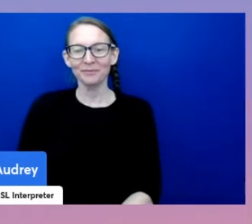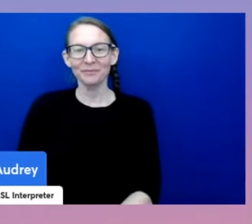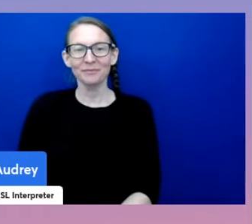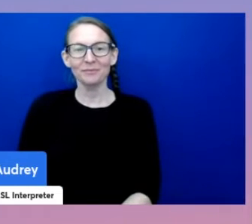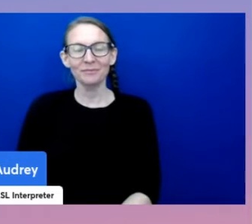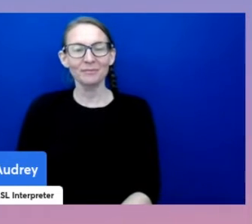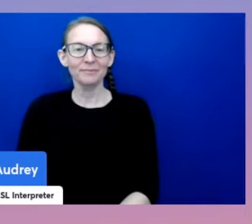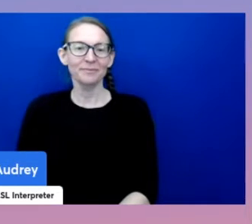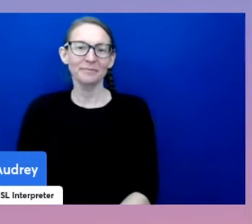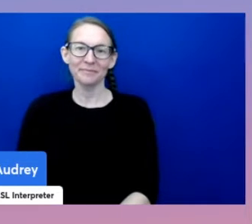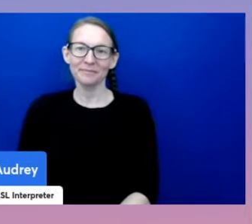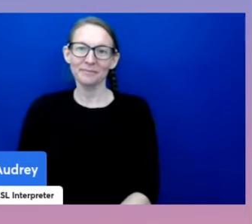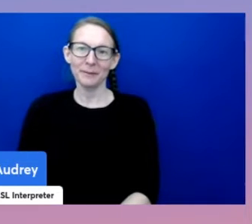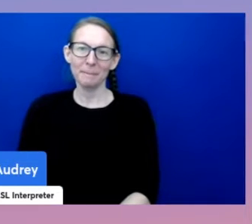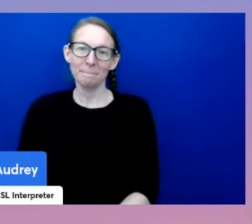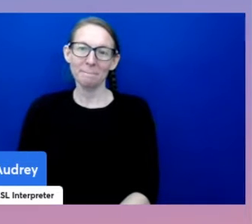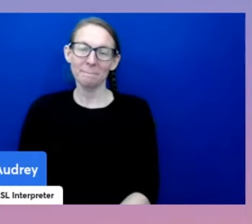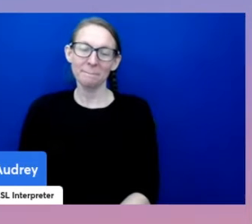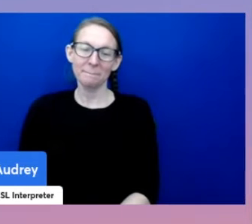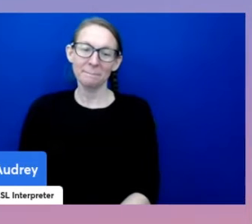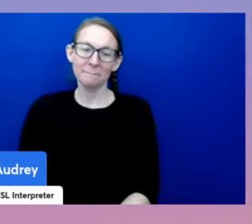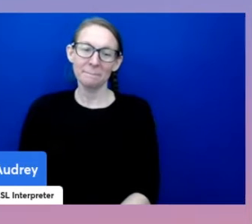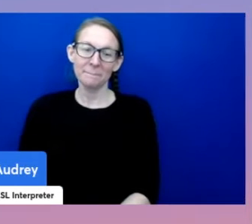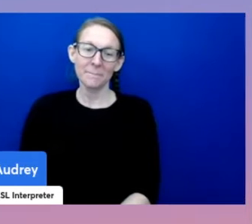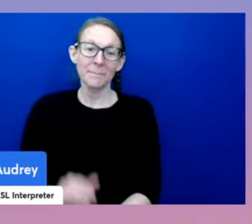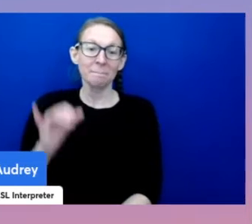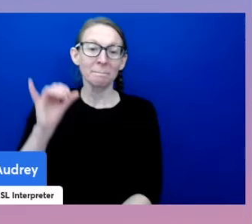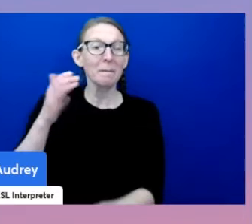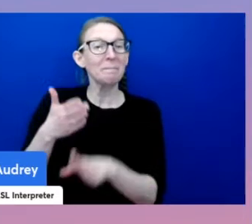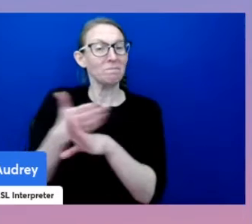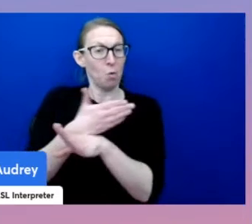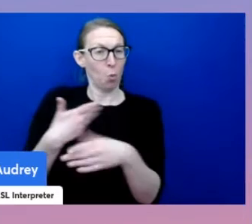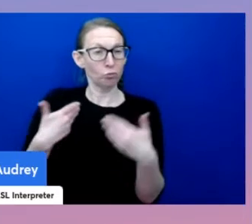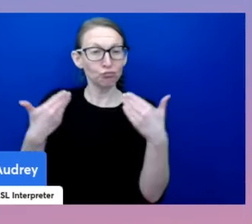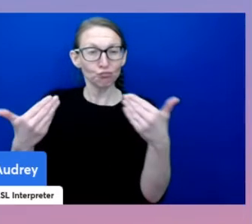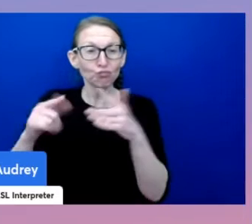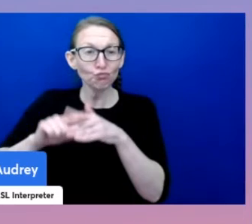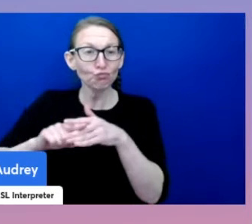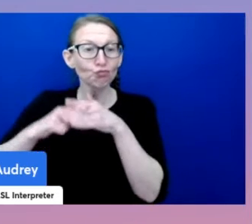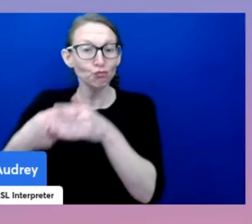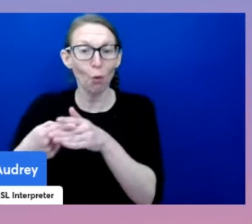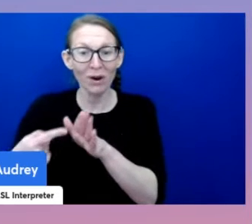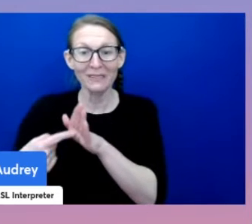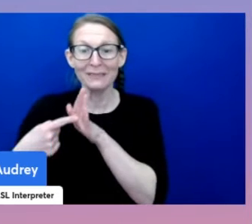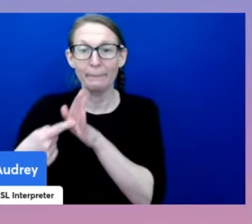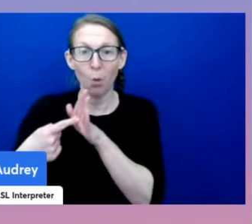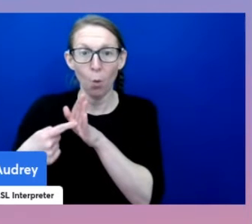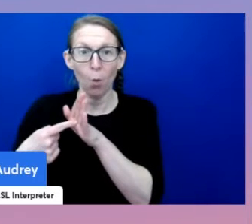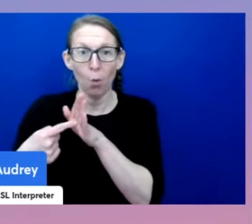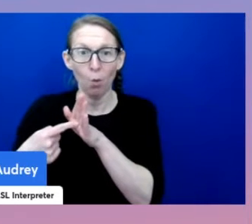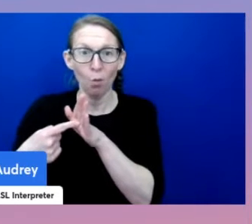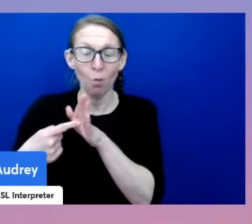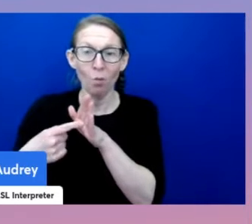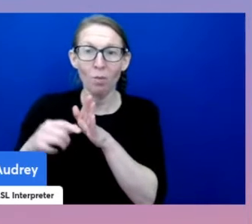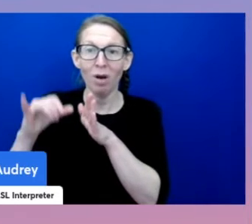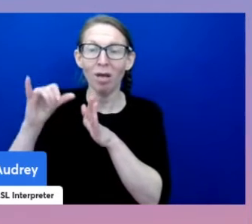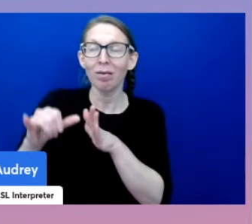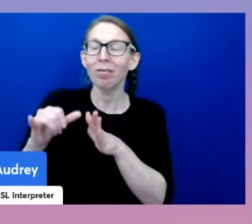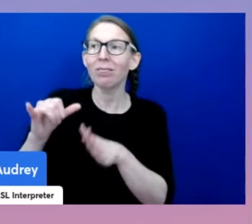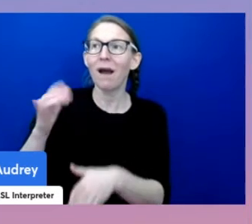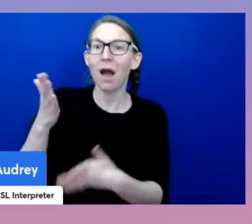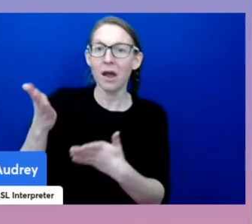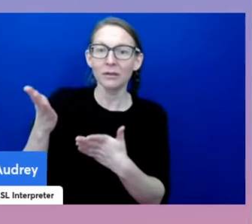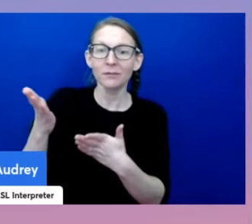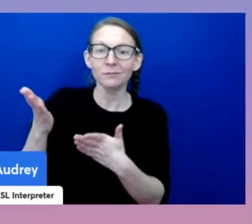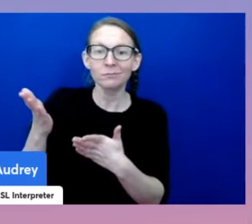Okay, this is the before we go to the demo. The step is like we need, if